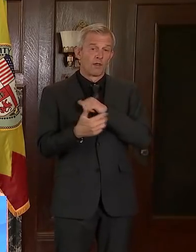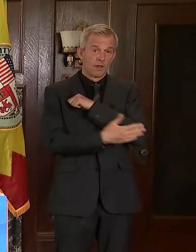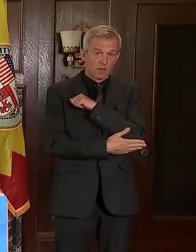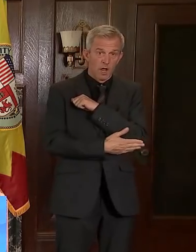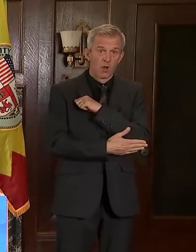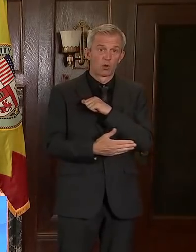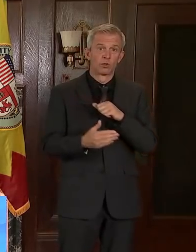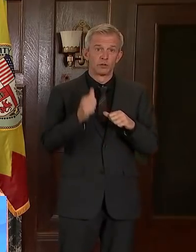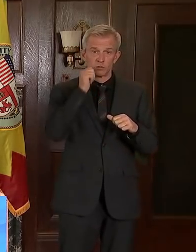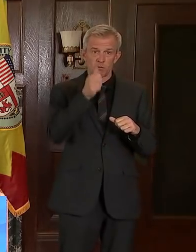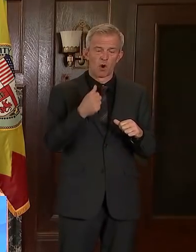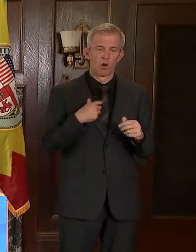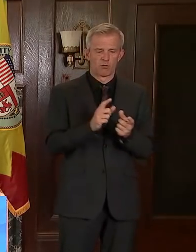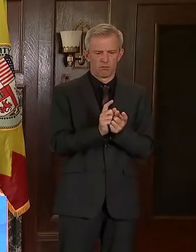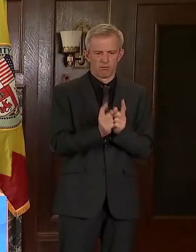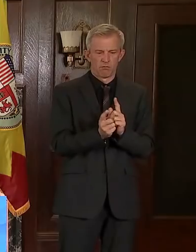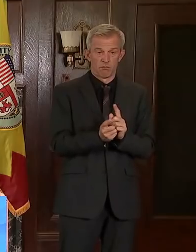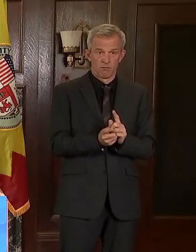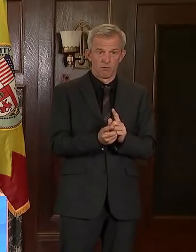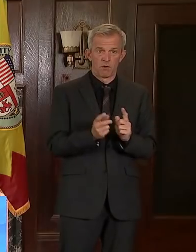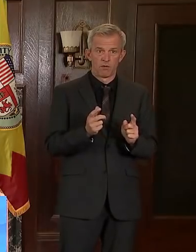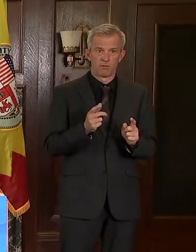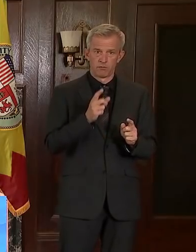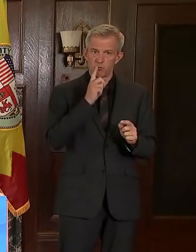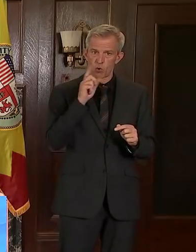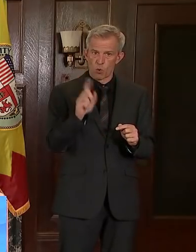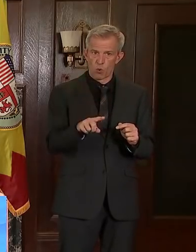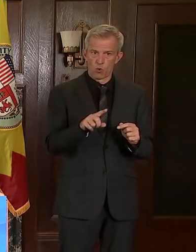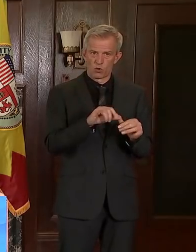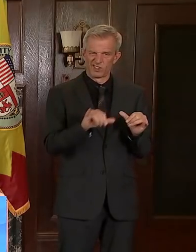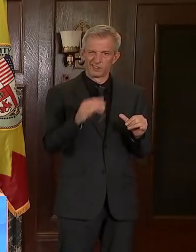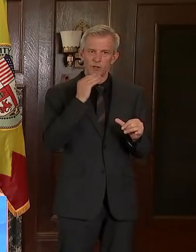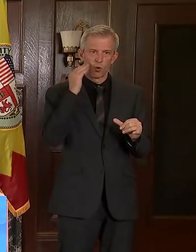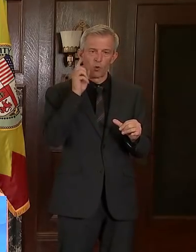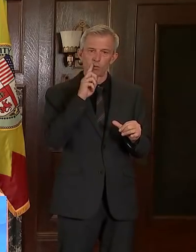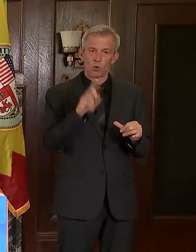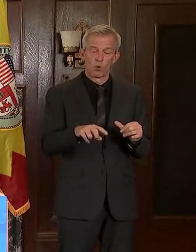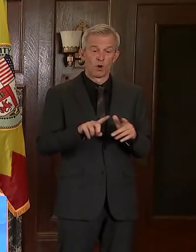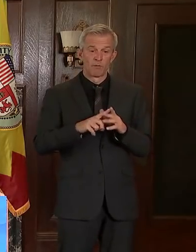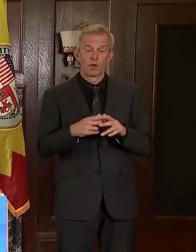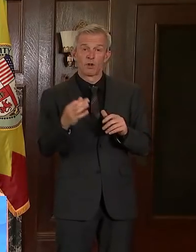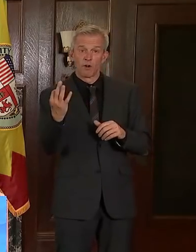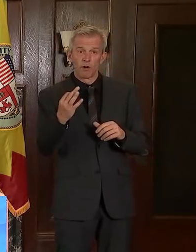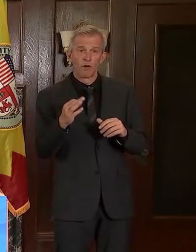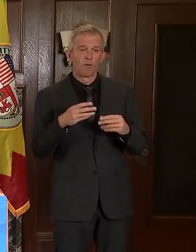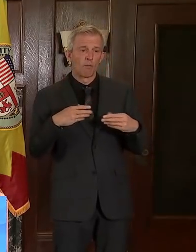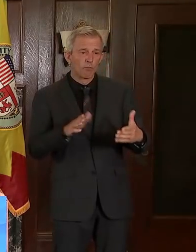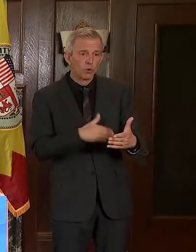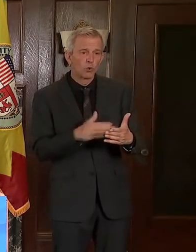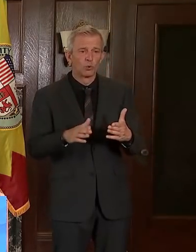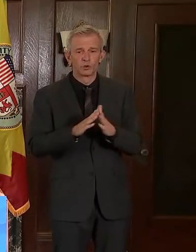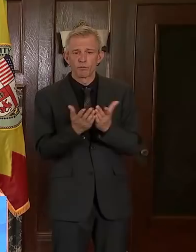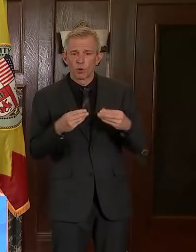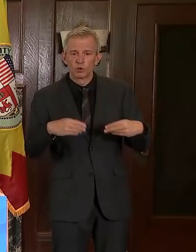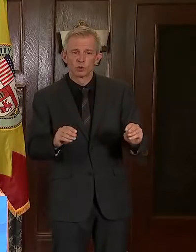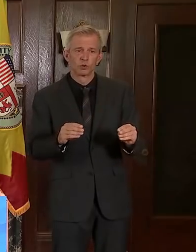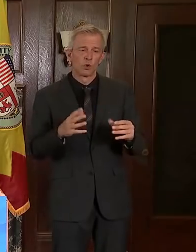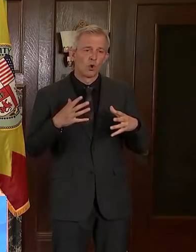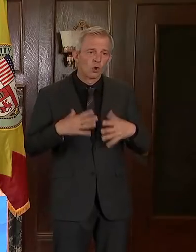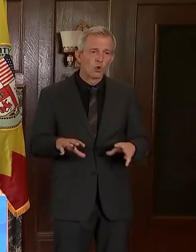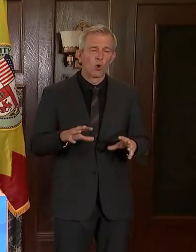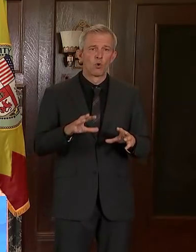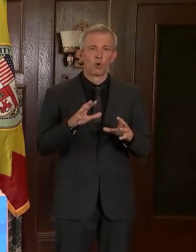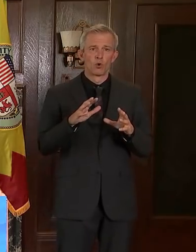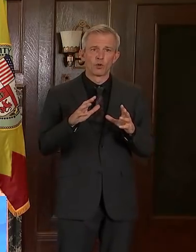Los Angeles. And beginning Friday, florists, toy stores, music stores, bookstores, clothing, and sporting goods